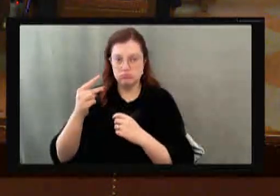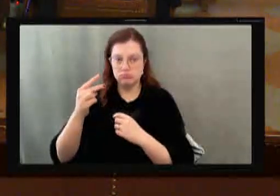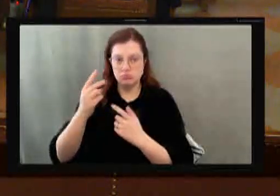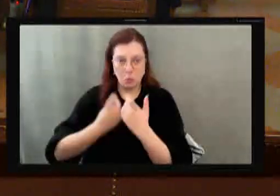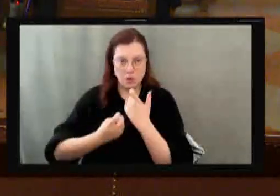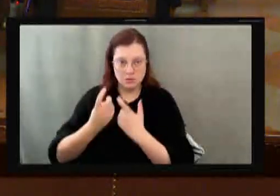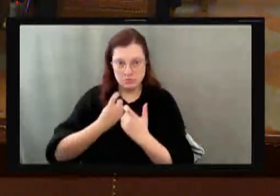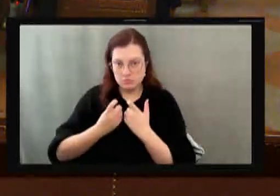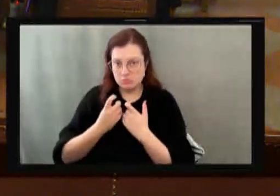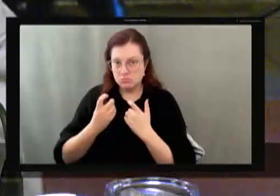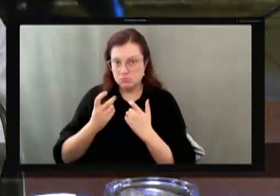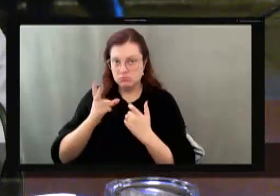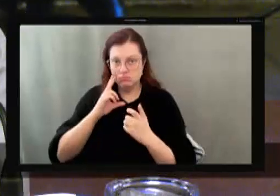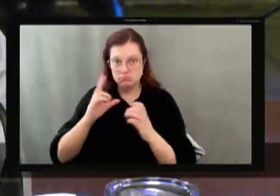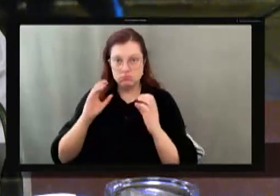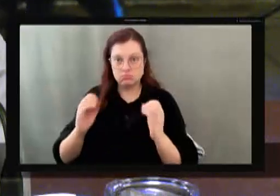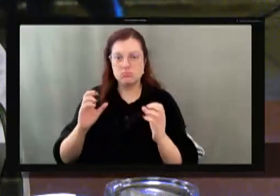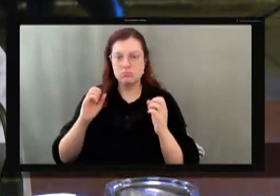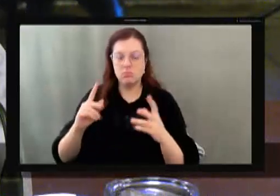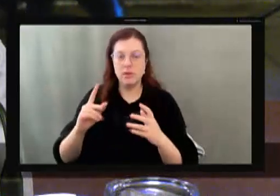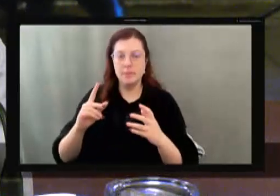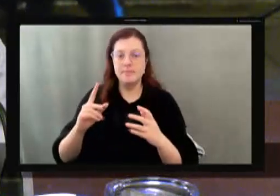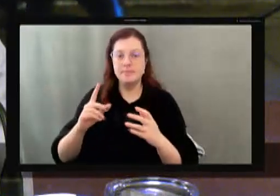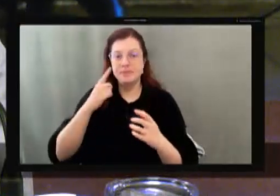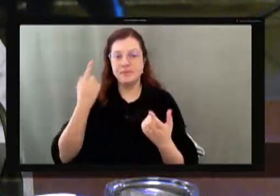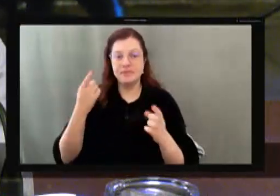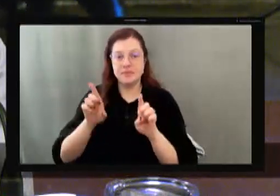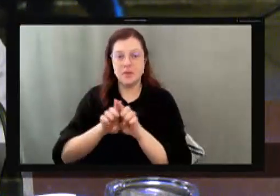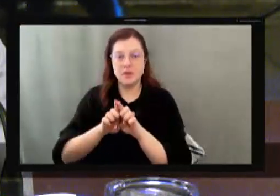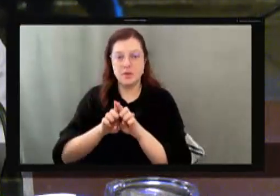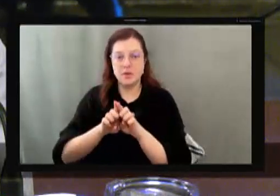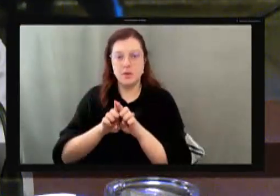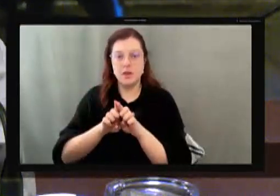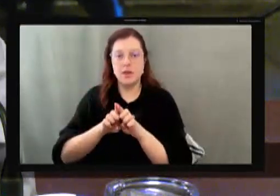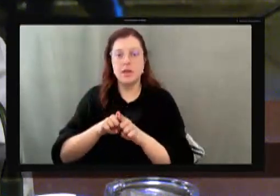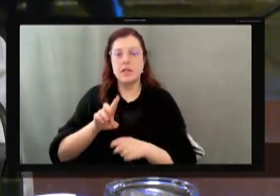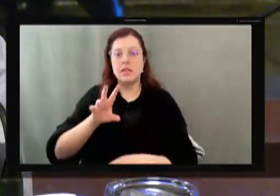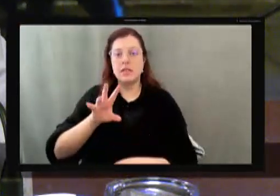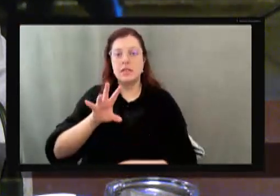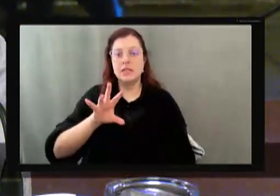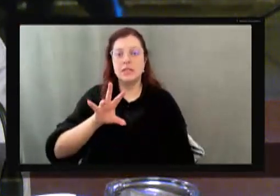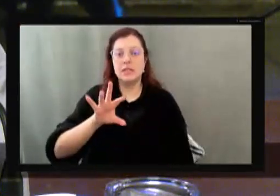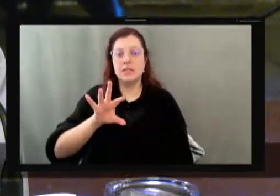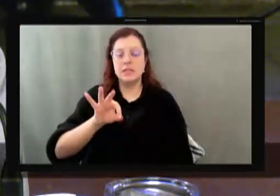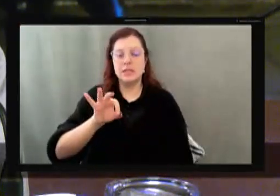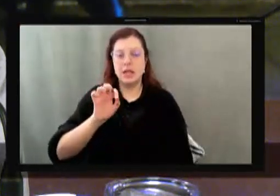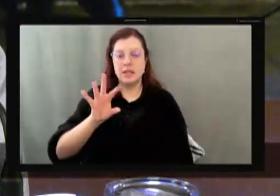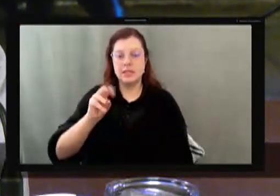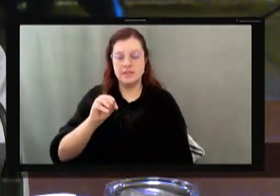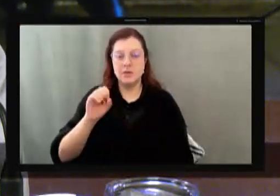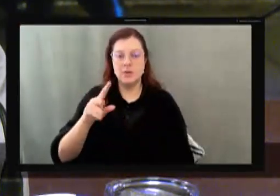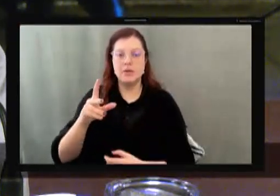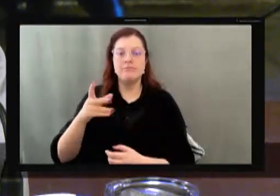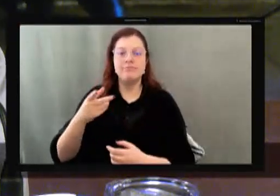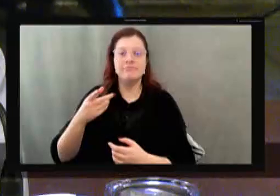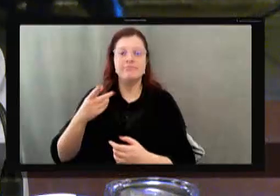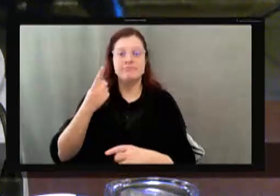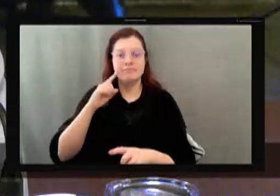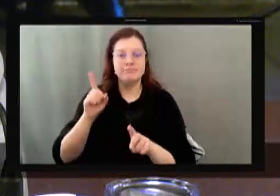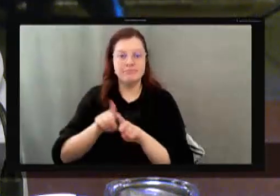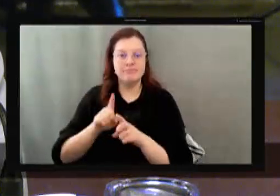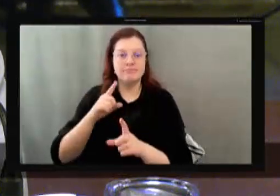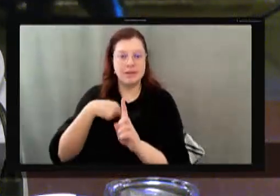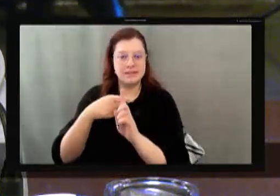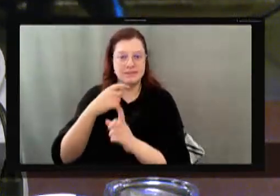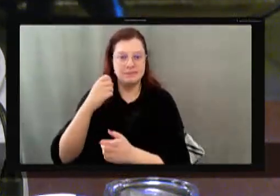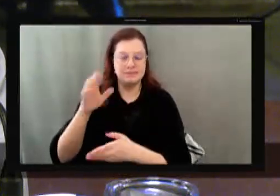Seeing none, all those in favor of Bill 970, please indicate by saying aye. Aye. Aye. Affirmative recommendation. Thanks very much. Thank you.